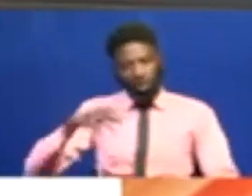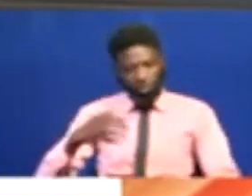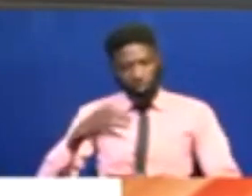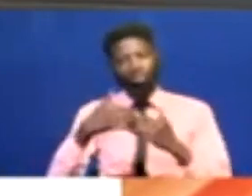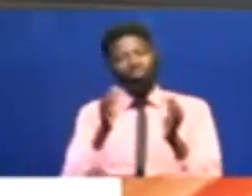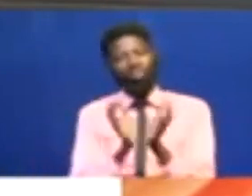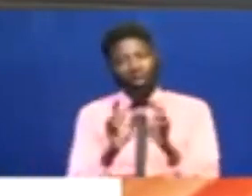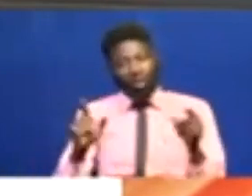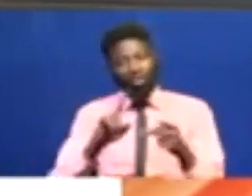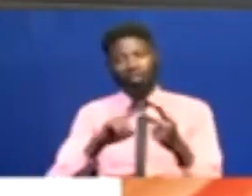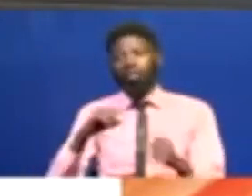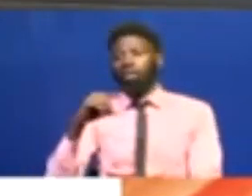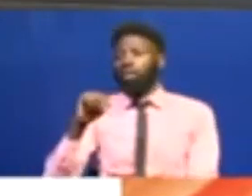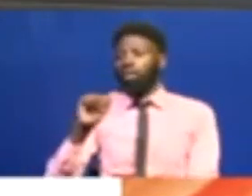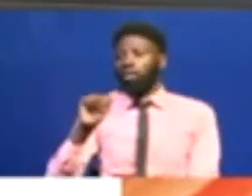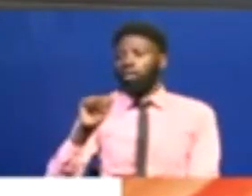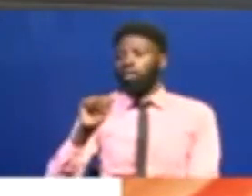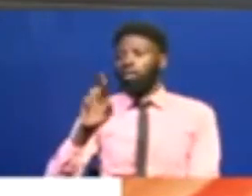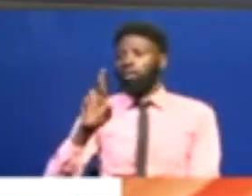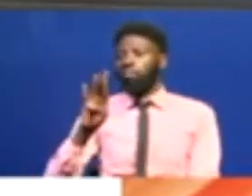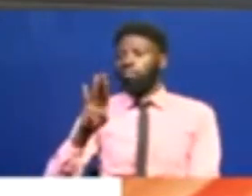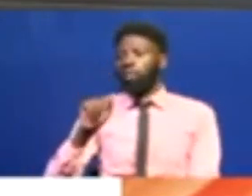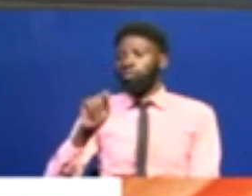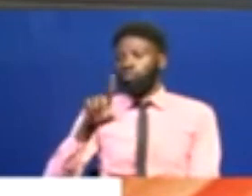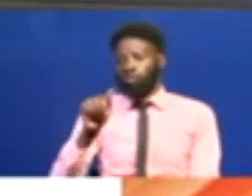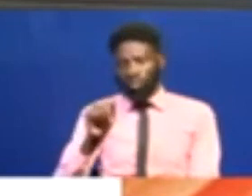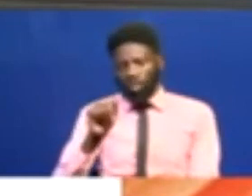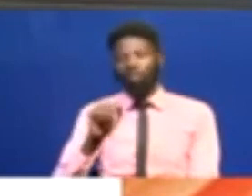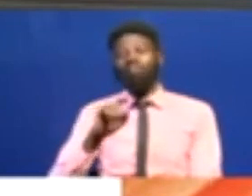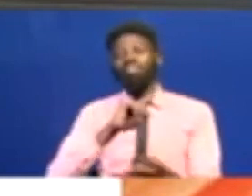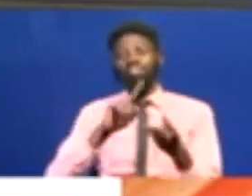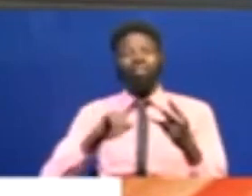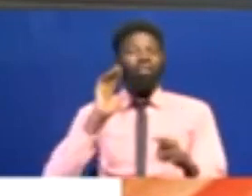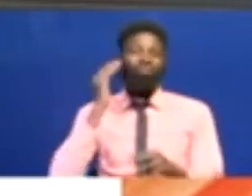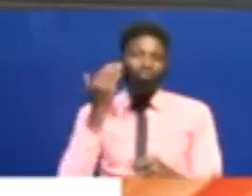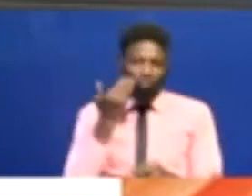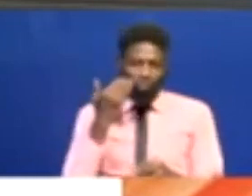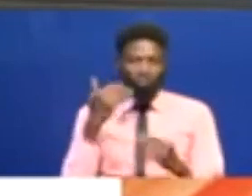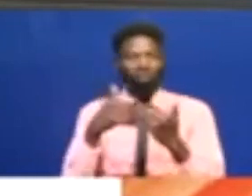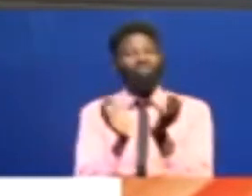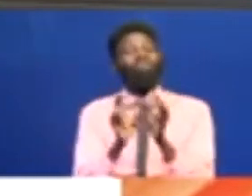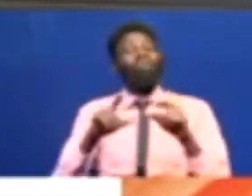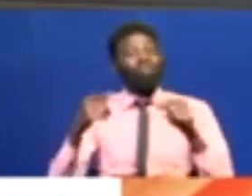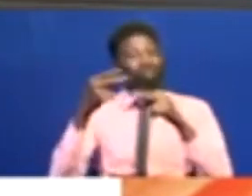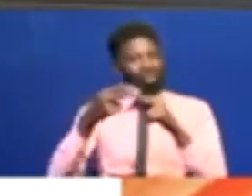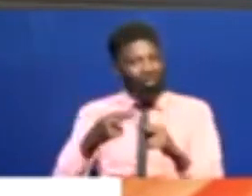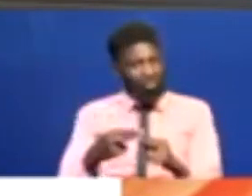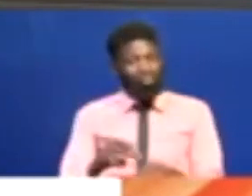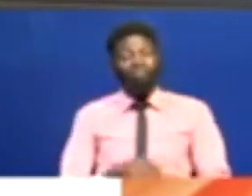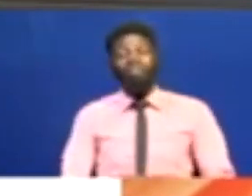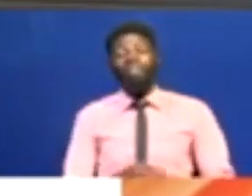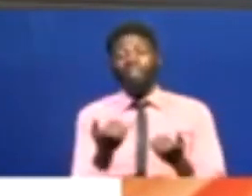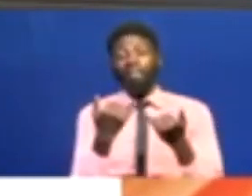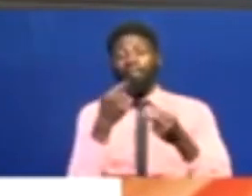sub-county community land and Isiolo sub-county community land. This decision broke the impasse and the process is